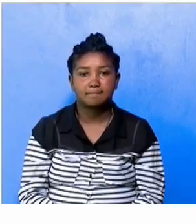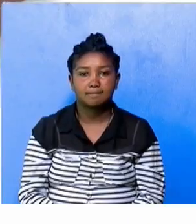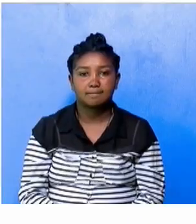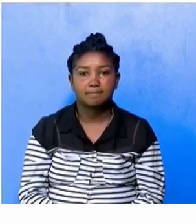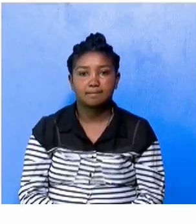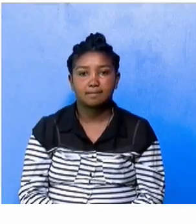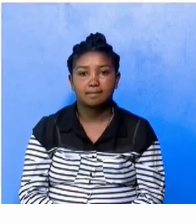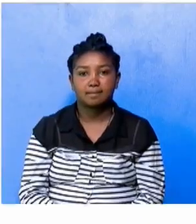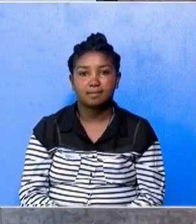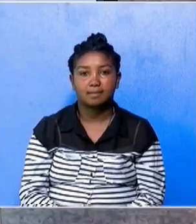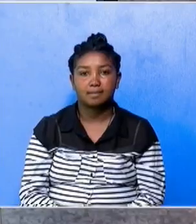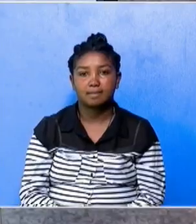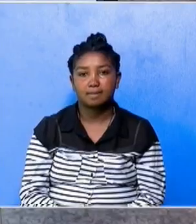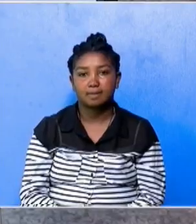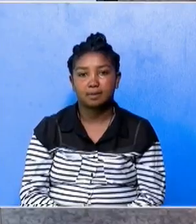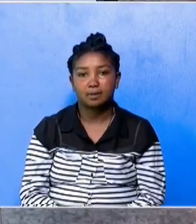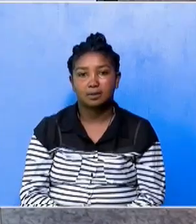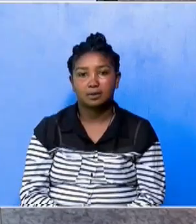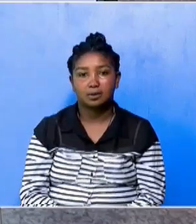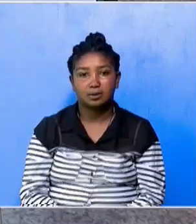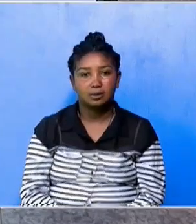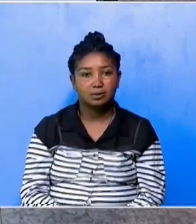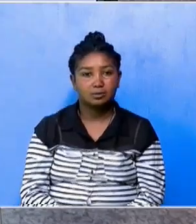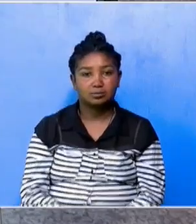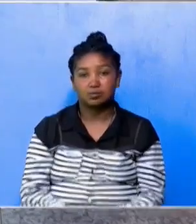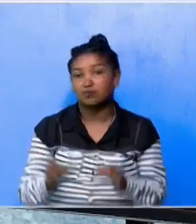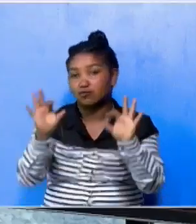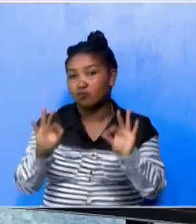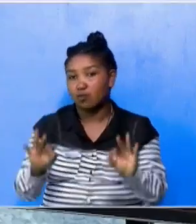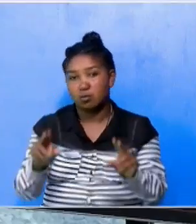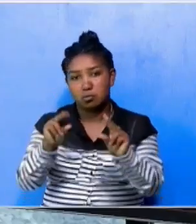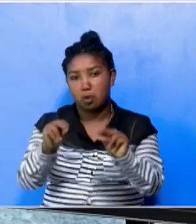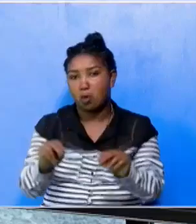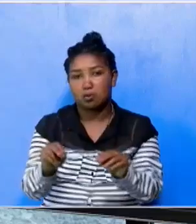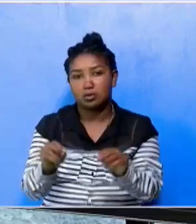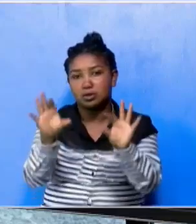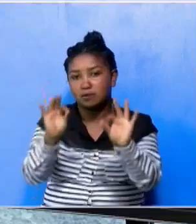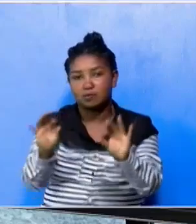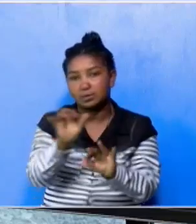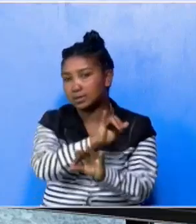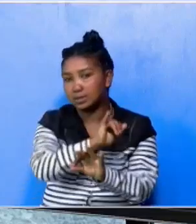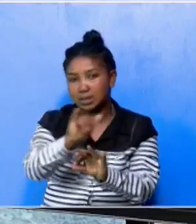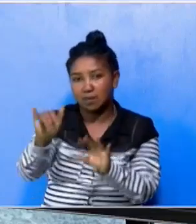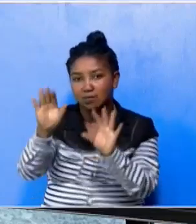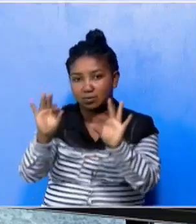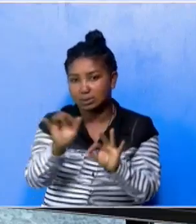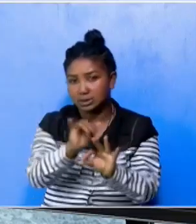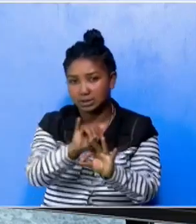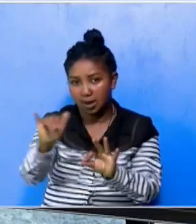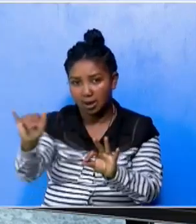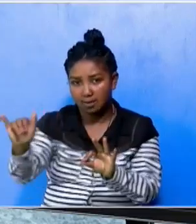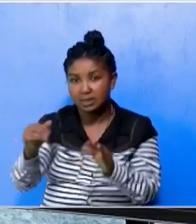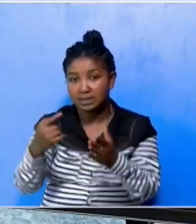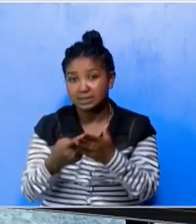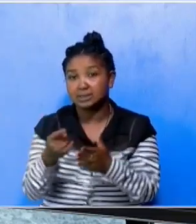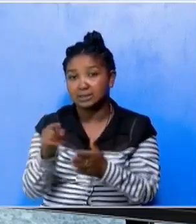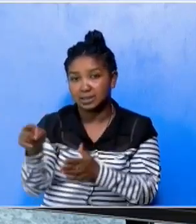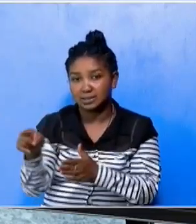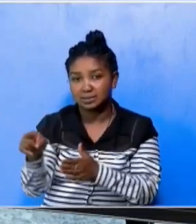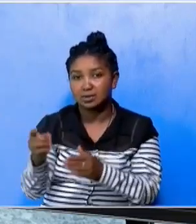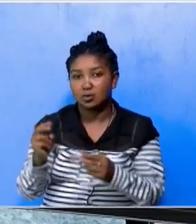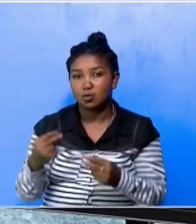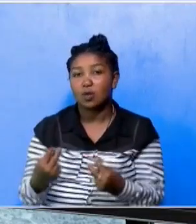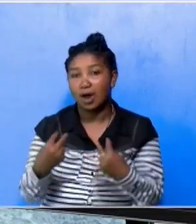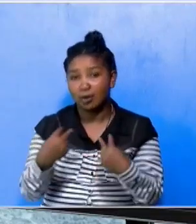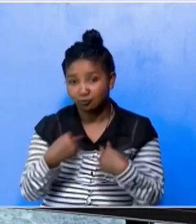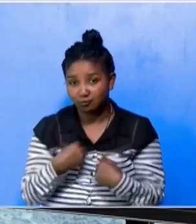tense. We don't have another form here. The form is the same. Okay? In this sense, we have